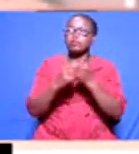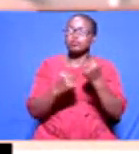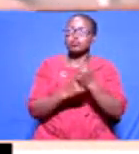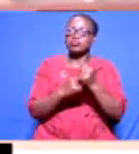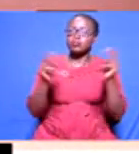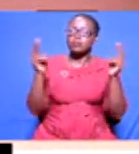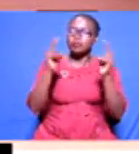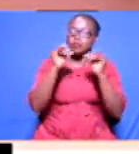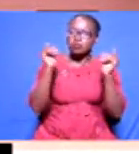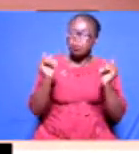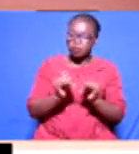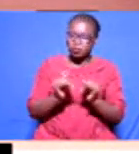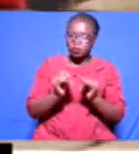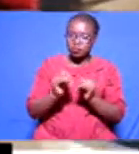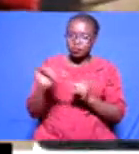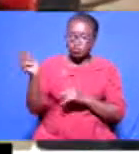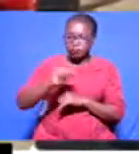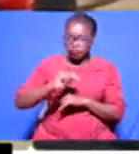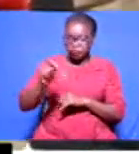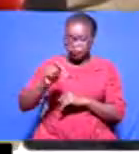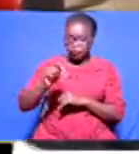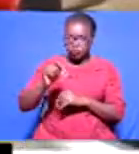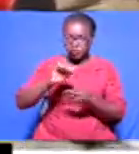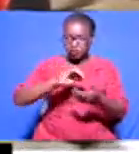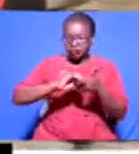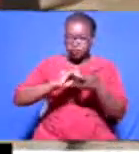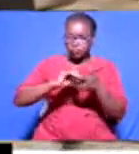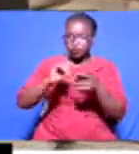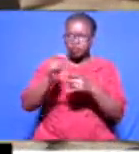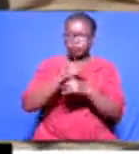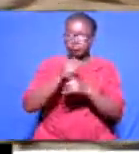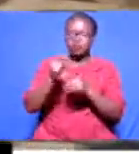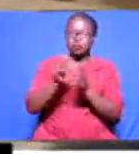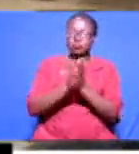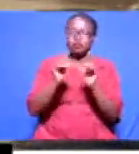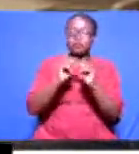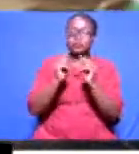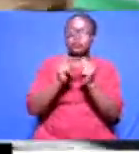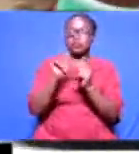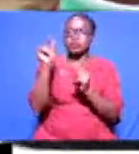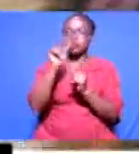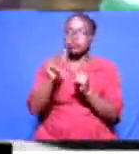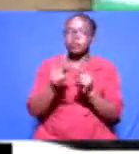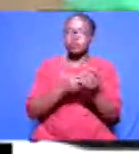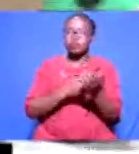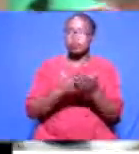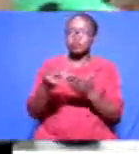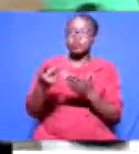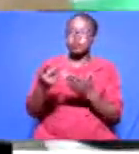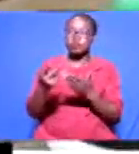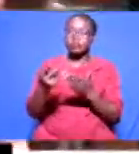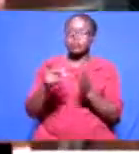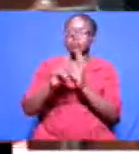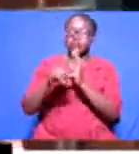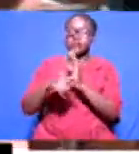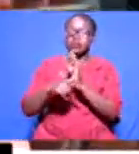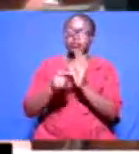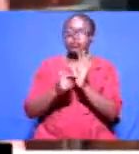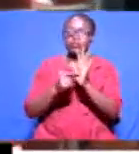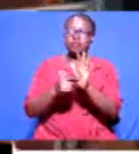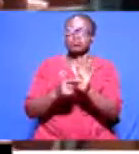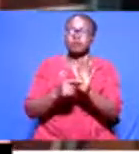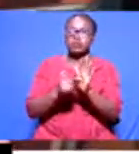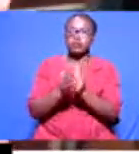Tennis Federation, where she will be put in training with a Grand Slam team in Italy for 2 weeks, after which she will be exposed to tour events